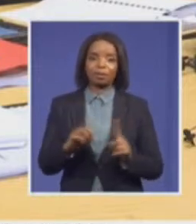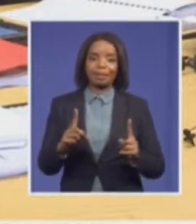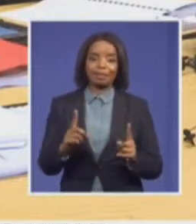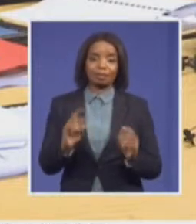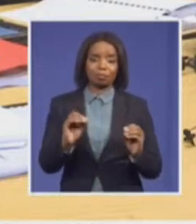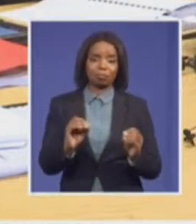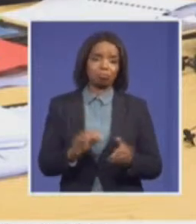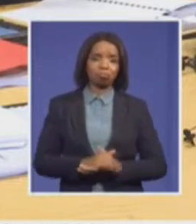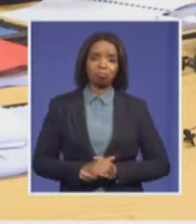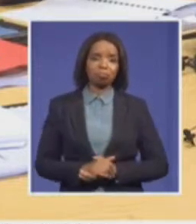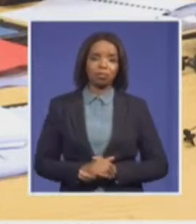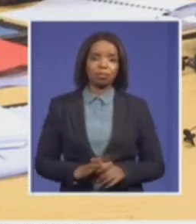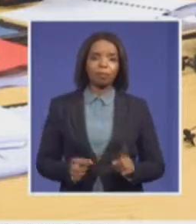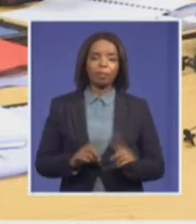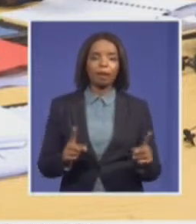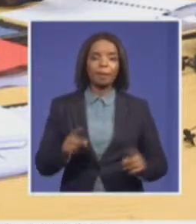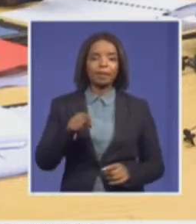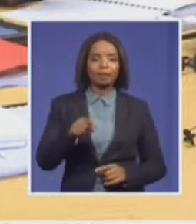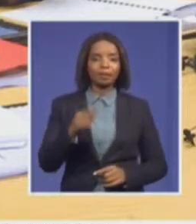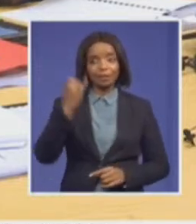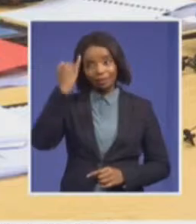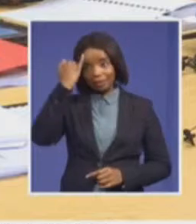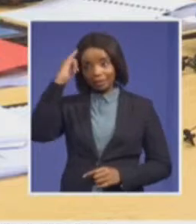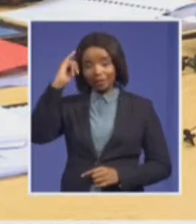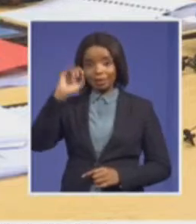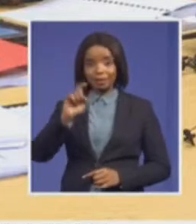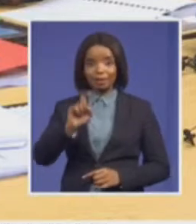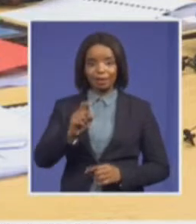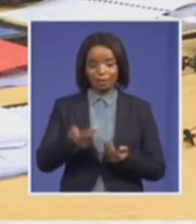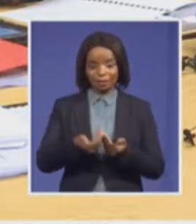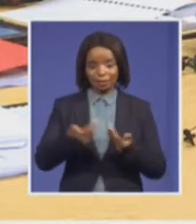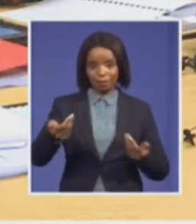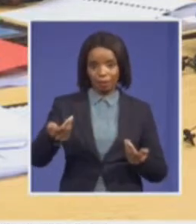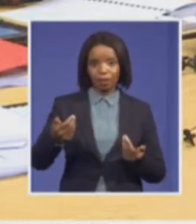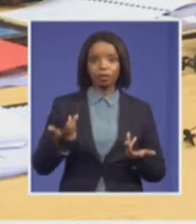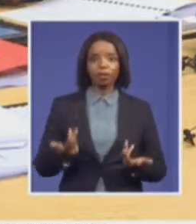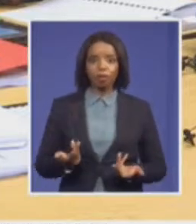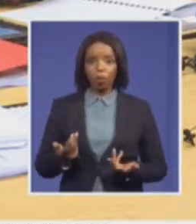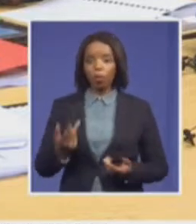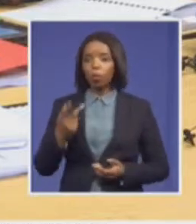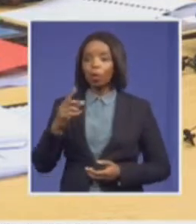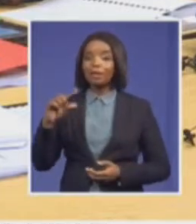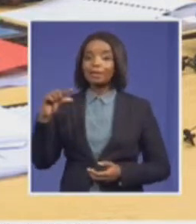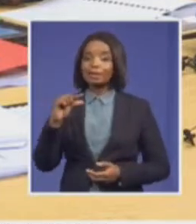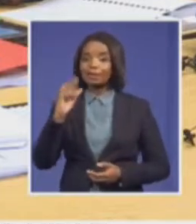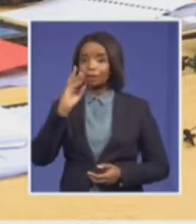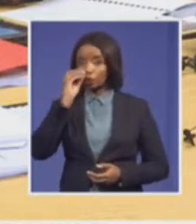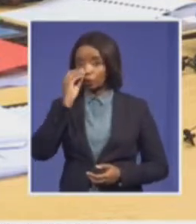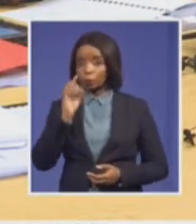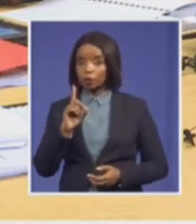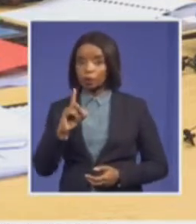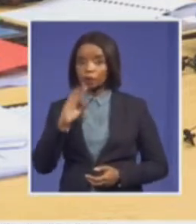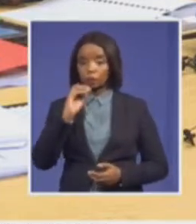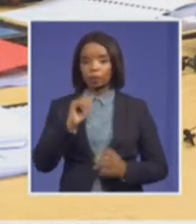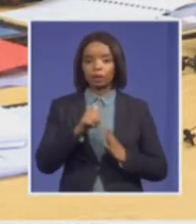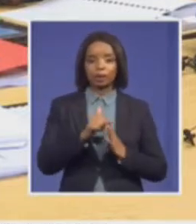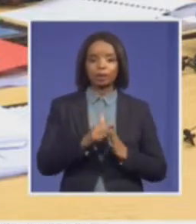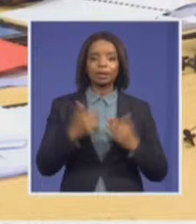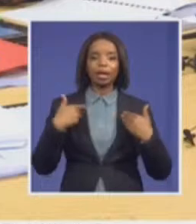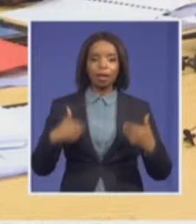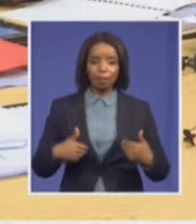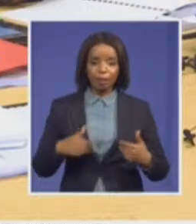with G News on news-related aspects, and I deal separately with G Video Entertainment on